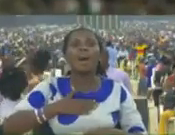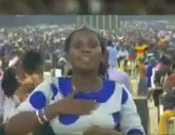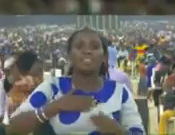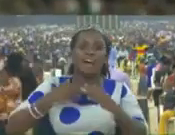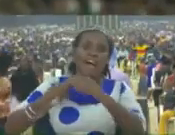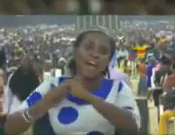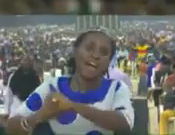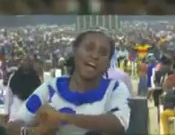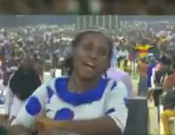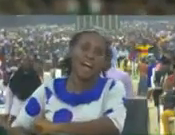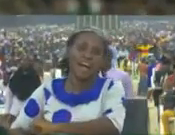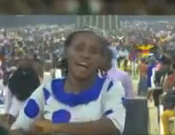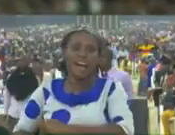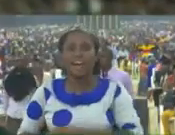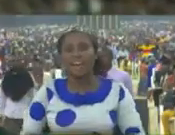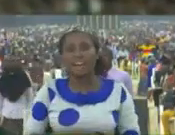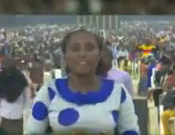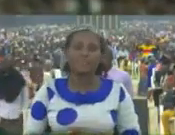my